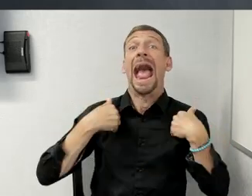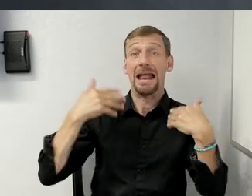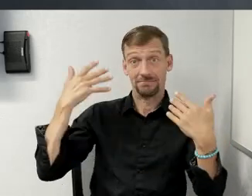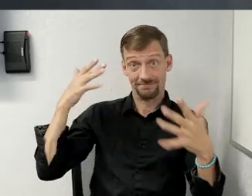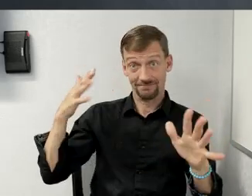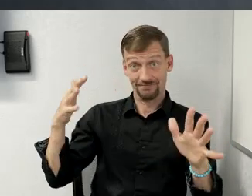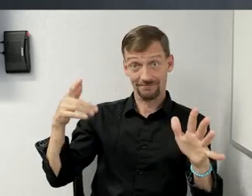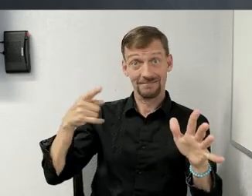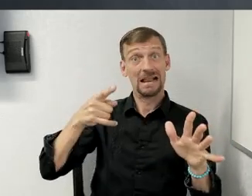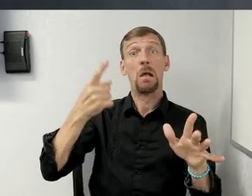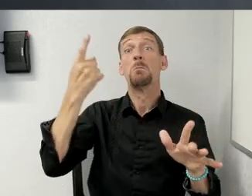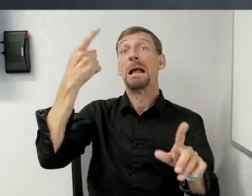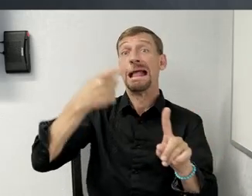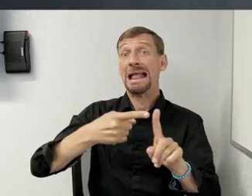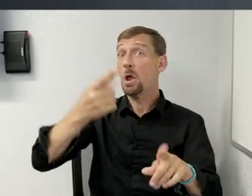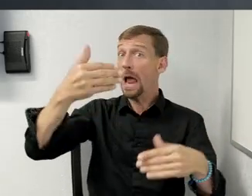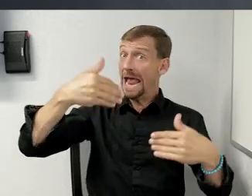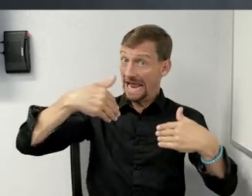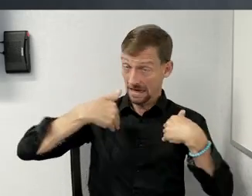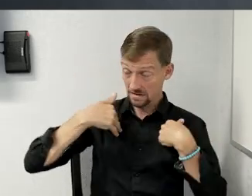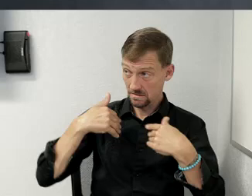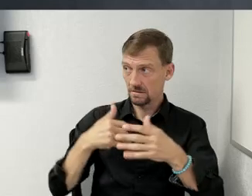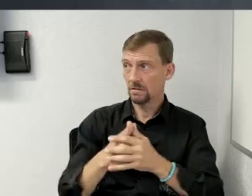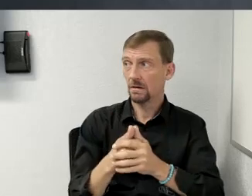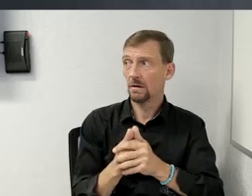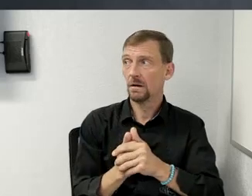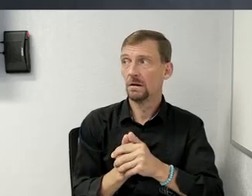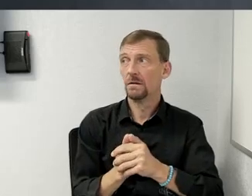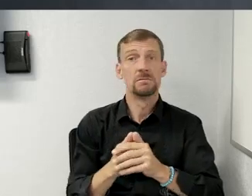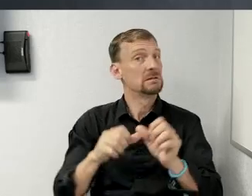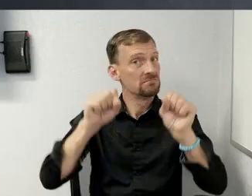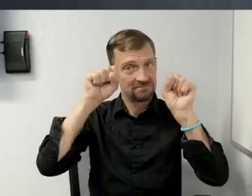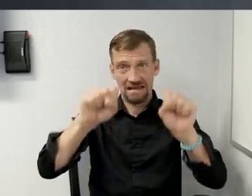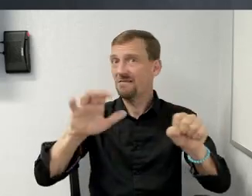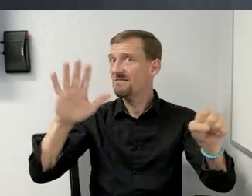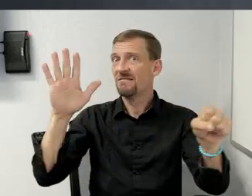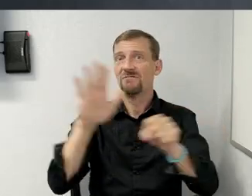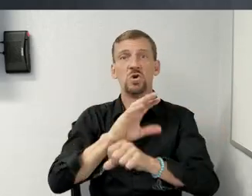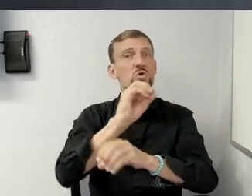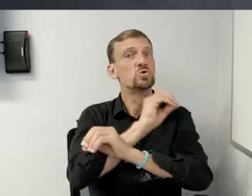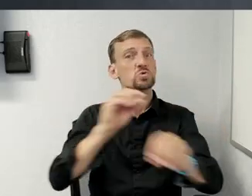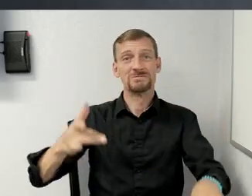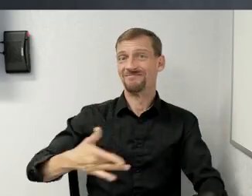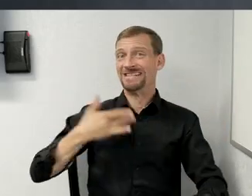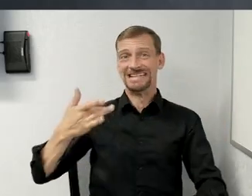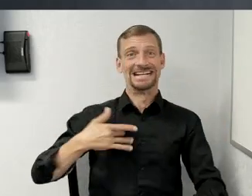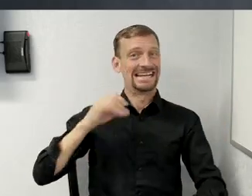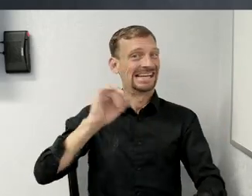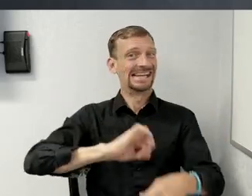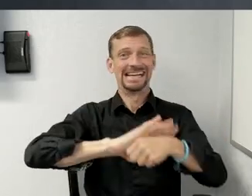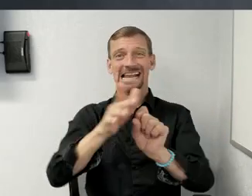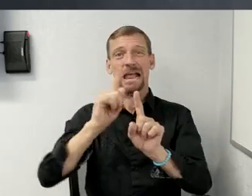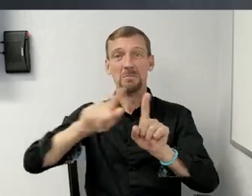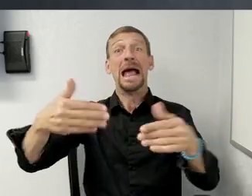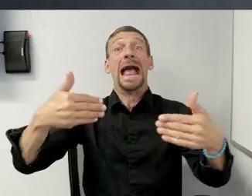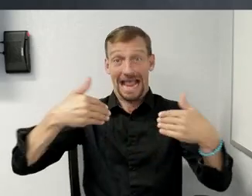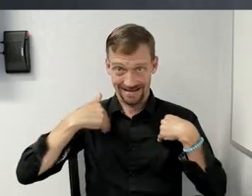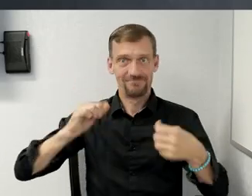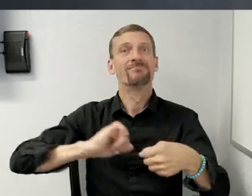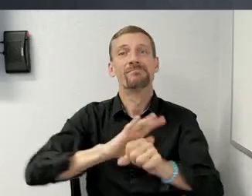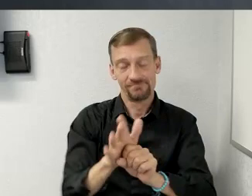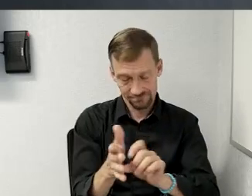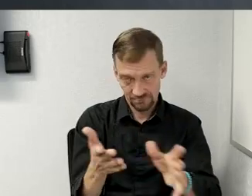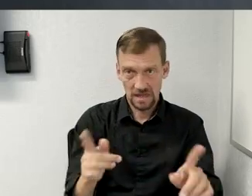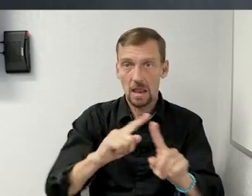At some point you had the virus. You could have been completely asymptomatic and never knew that you had the virus, but you'll have the